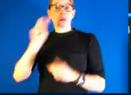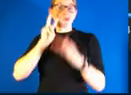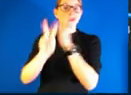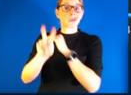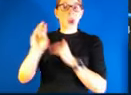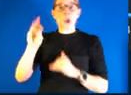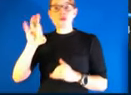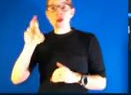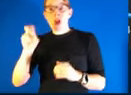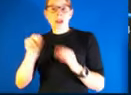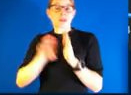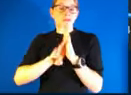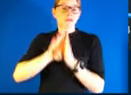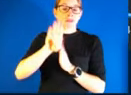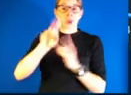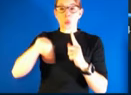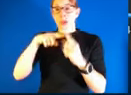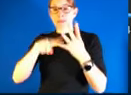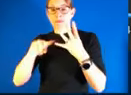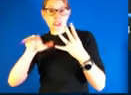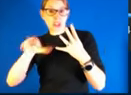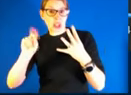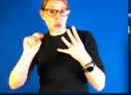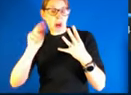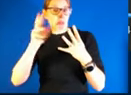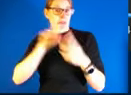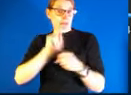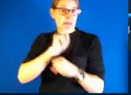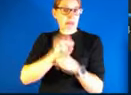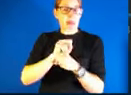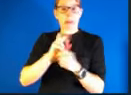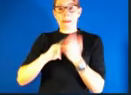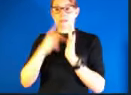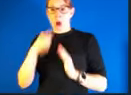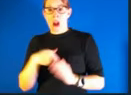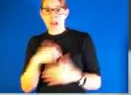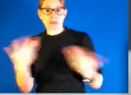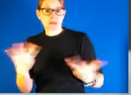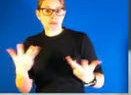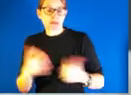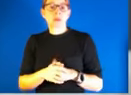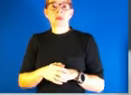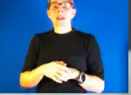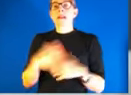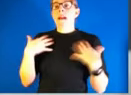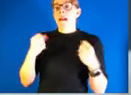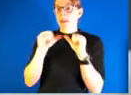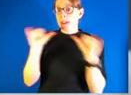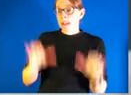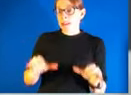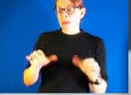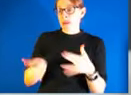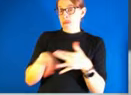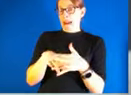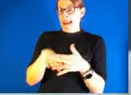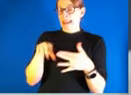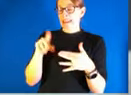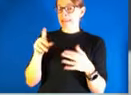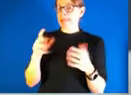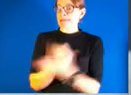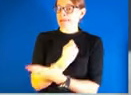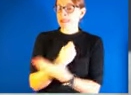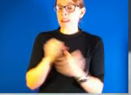peak at the end of the month hold true? What does that mean for us? Will healthcare systems get a much needed break? And could this help with the